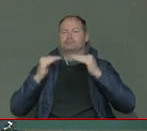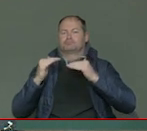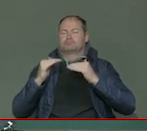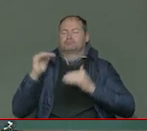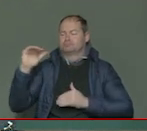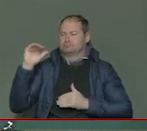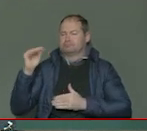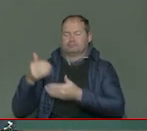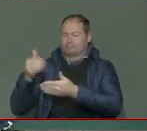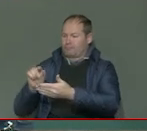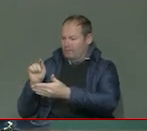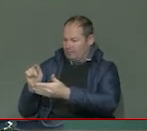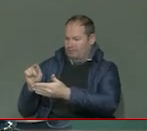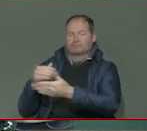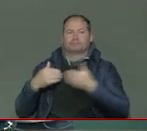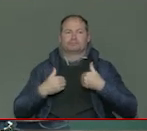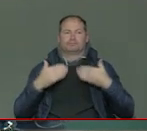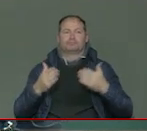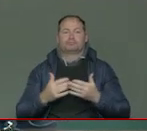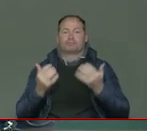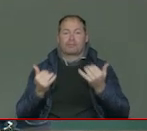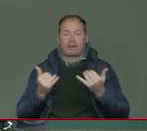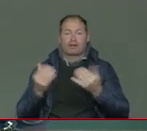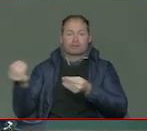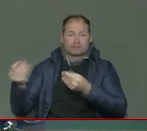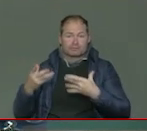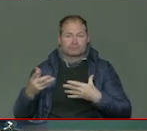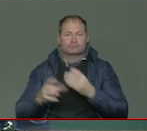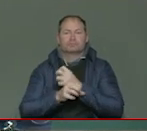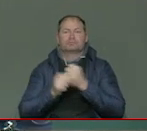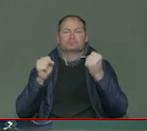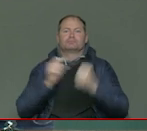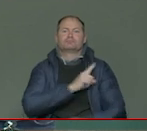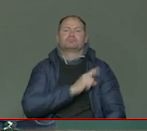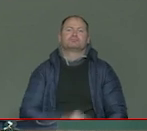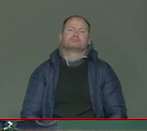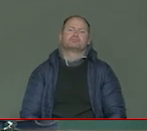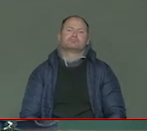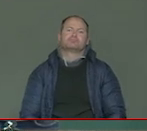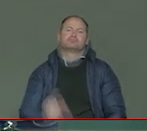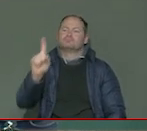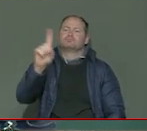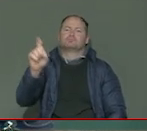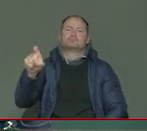Now, these days, they never give you that balance. Why not?